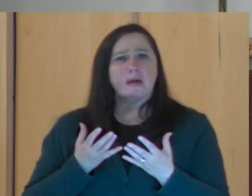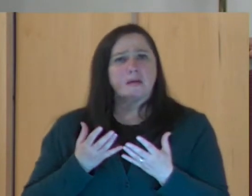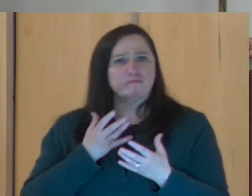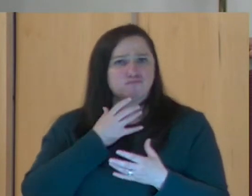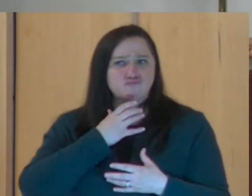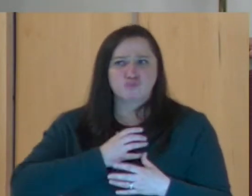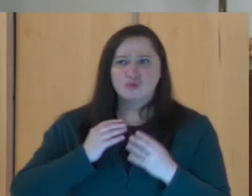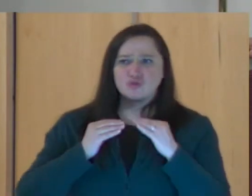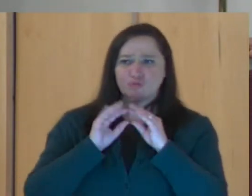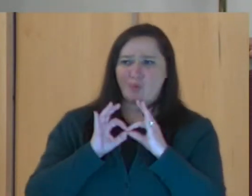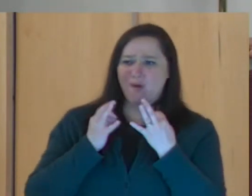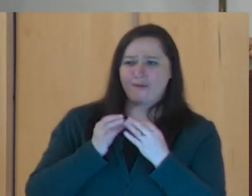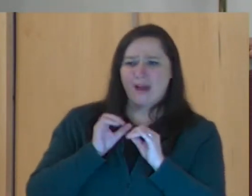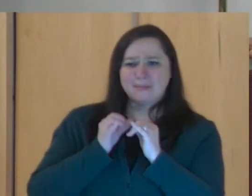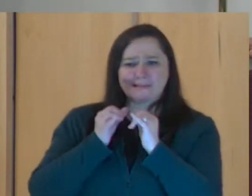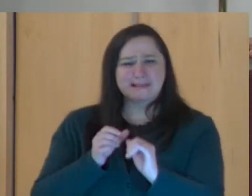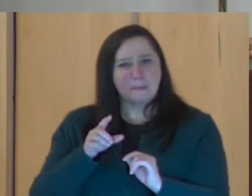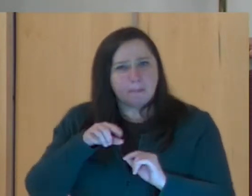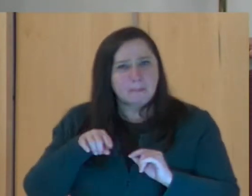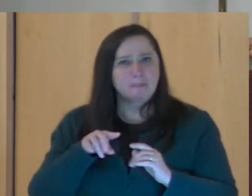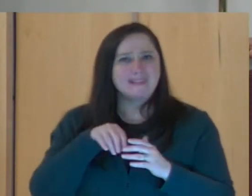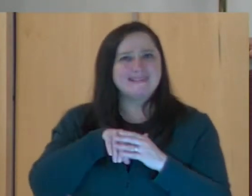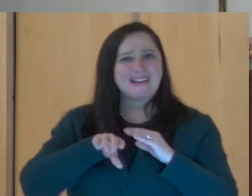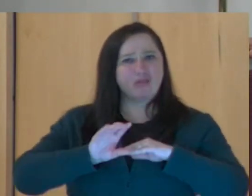there were more families like yours in the church.